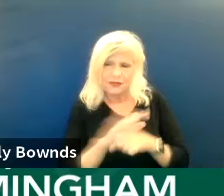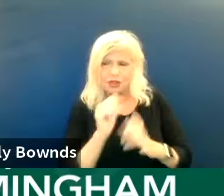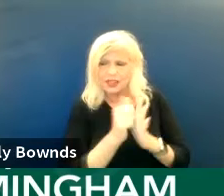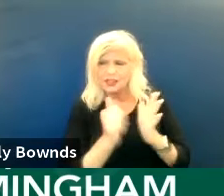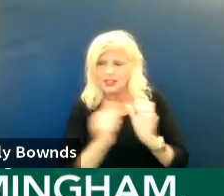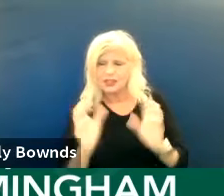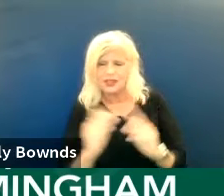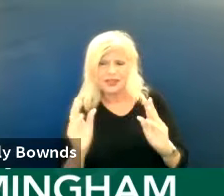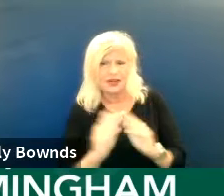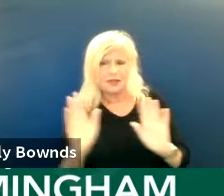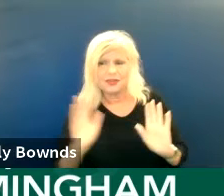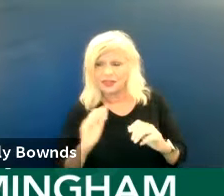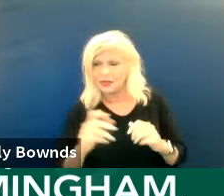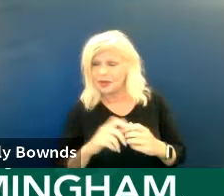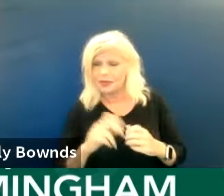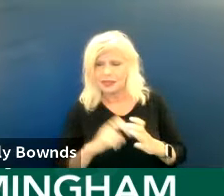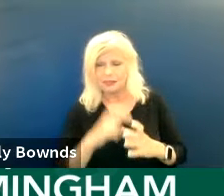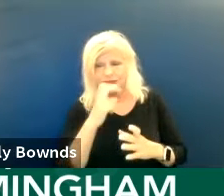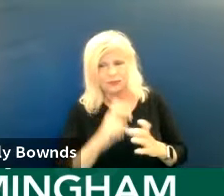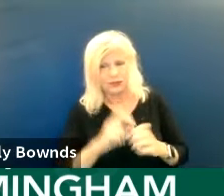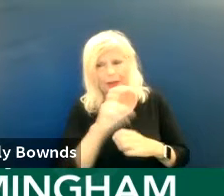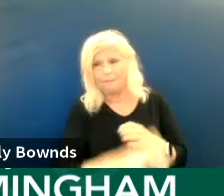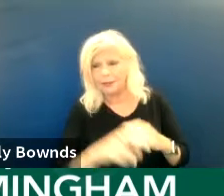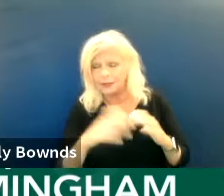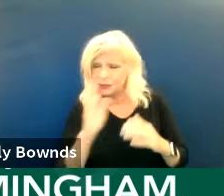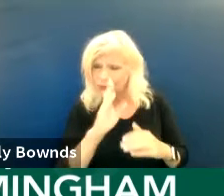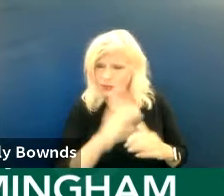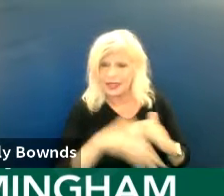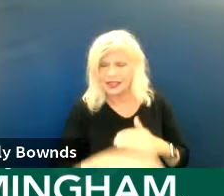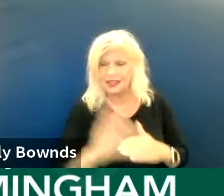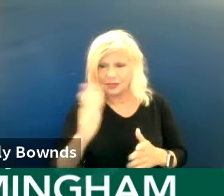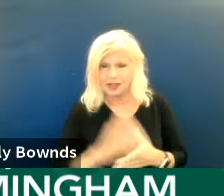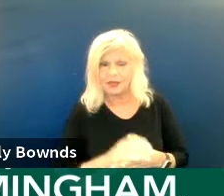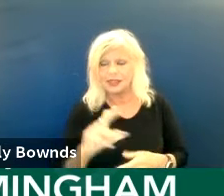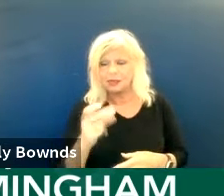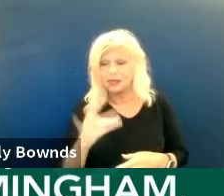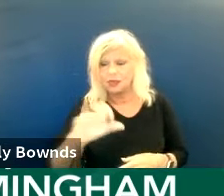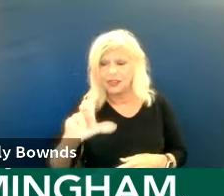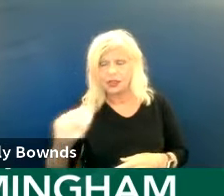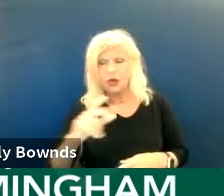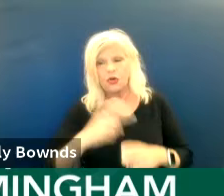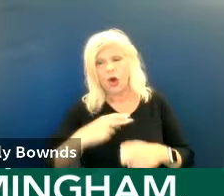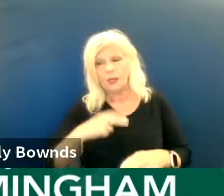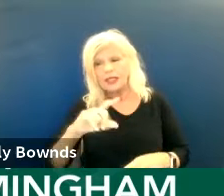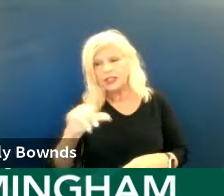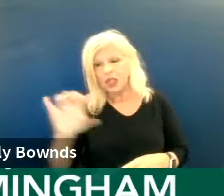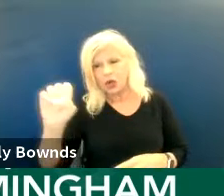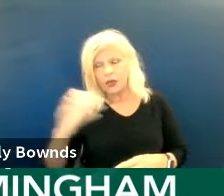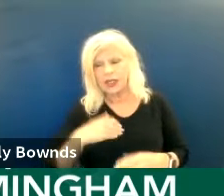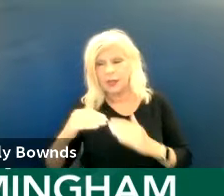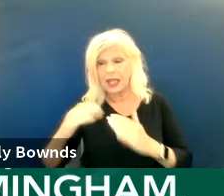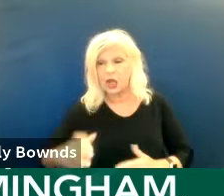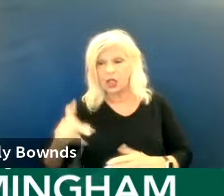just going to go right into our presentation, okay? So again, my name is Huiju Yang, co by Zoe, and today my colleague, Dr.